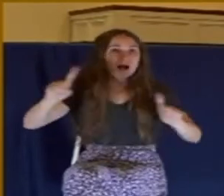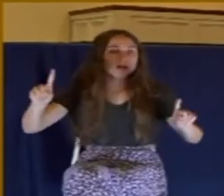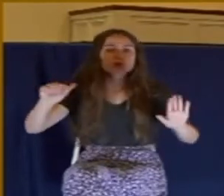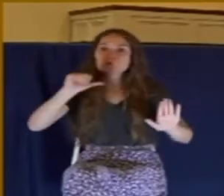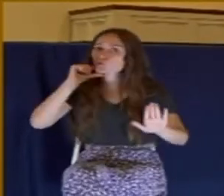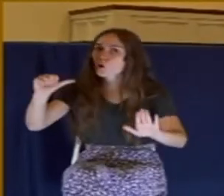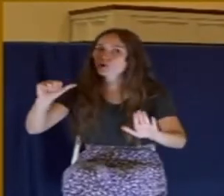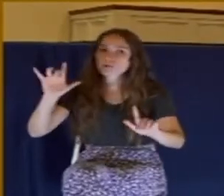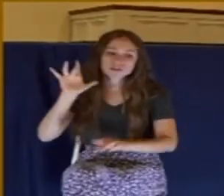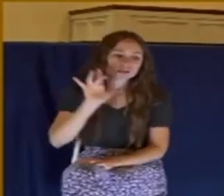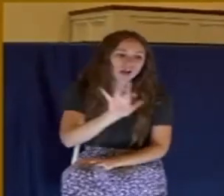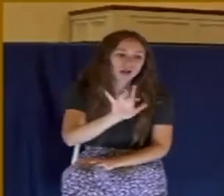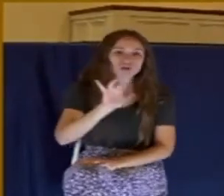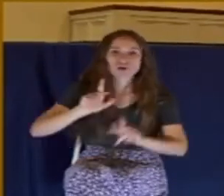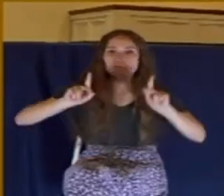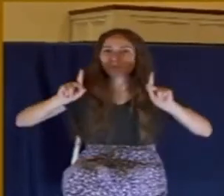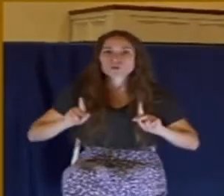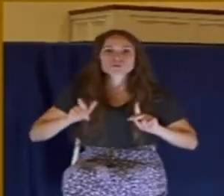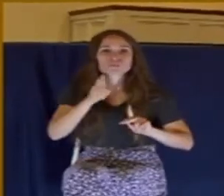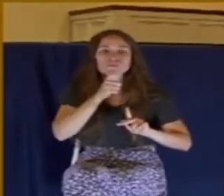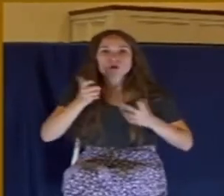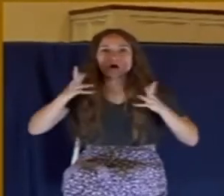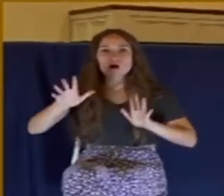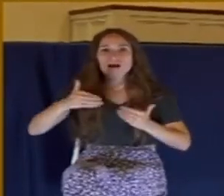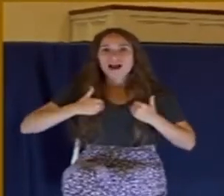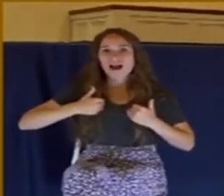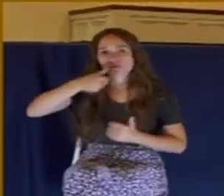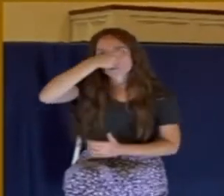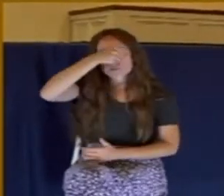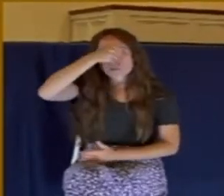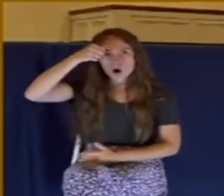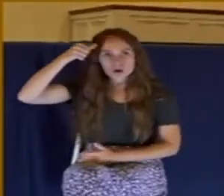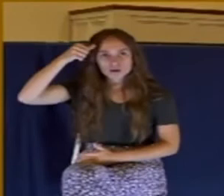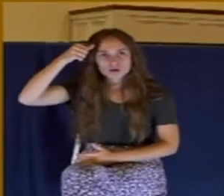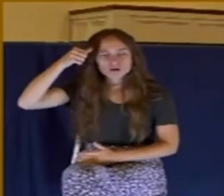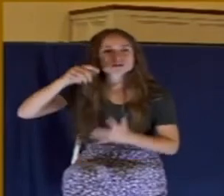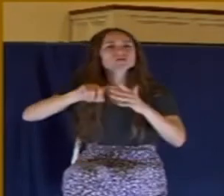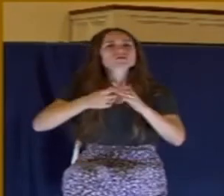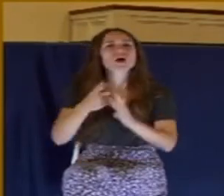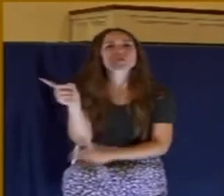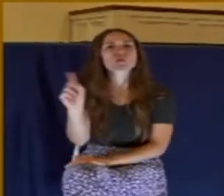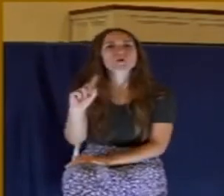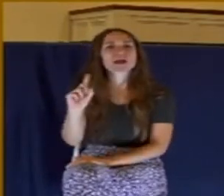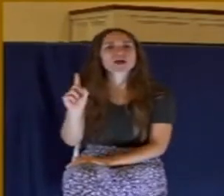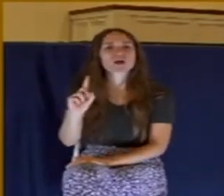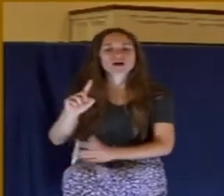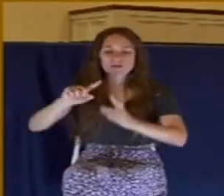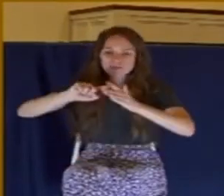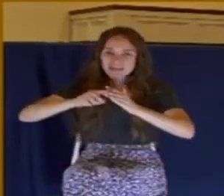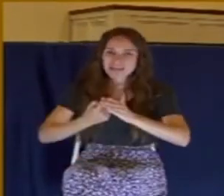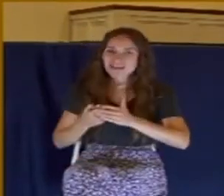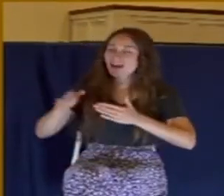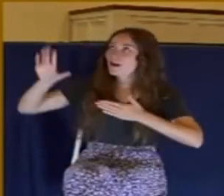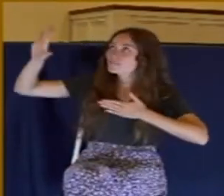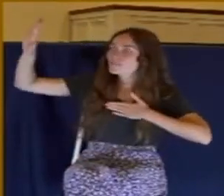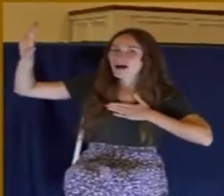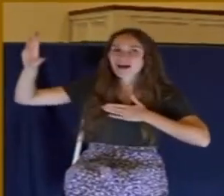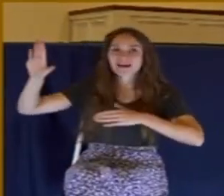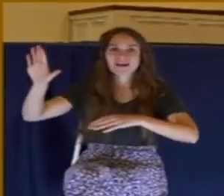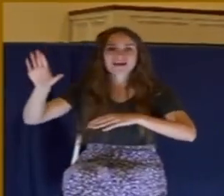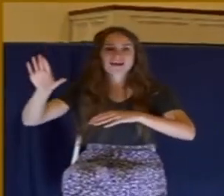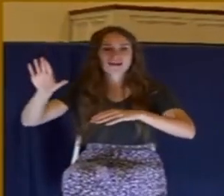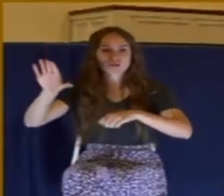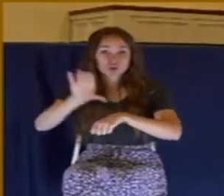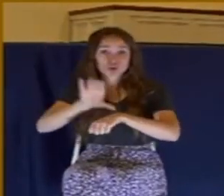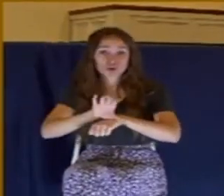the tav. Where do we start? Begin at my what? Start at my sanctuary. And